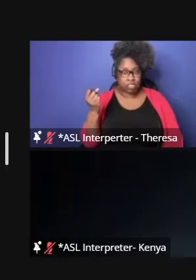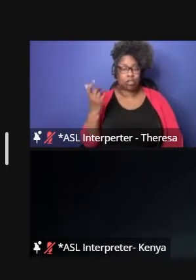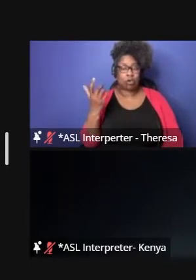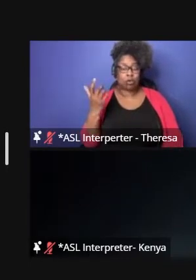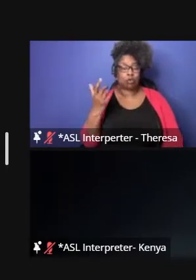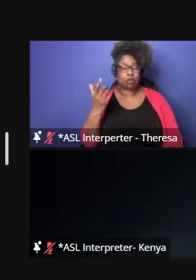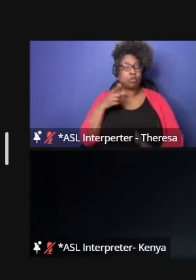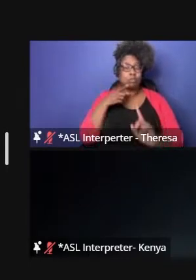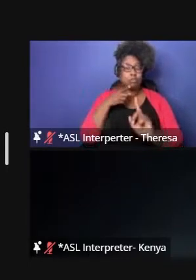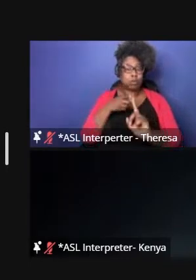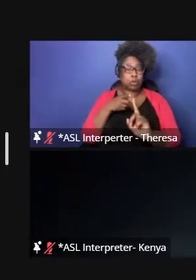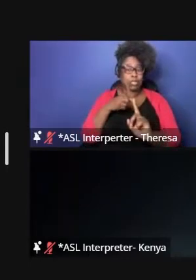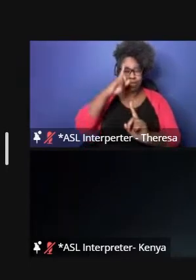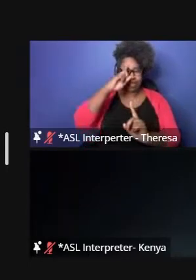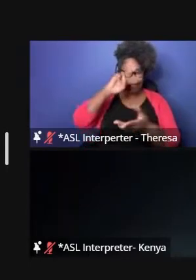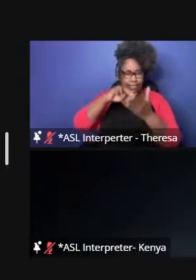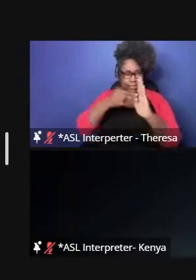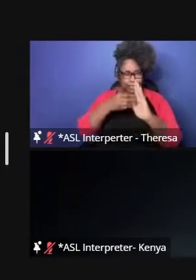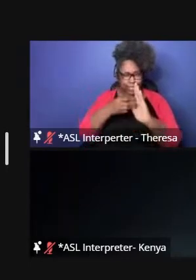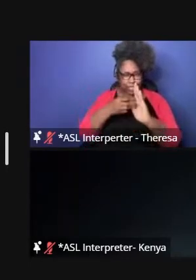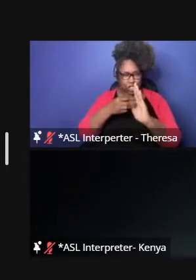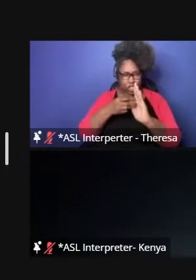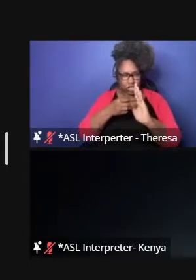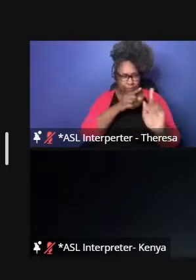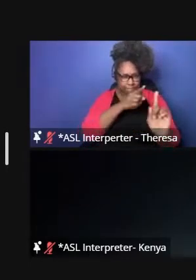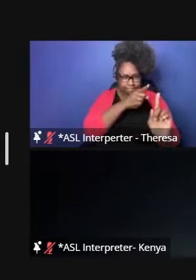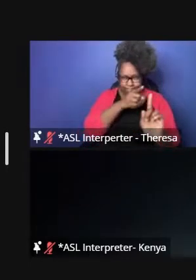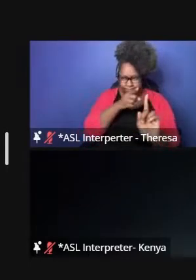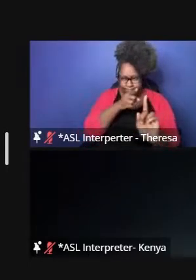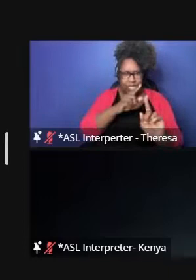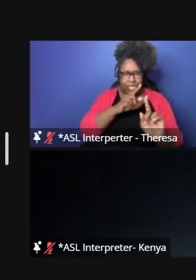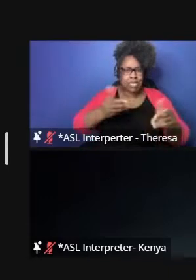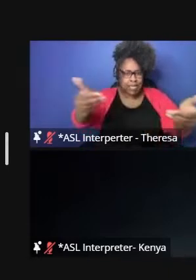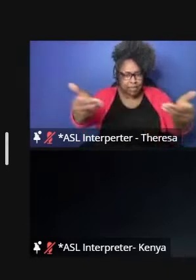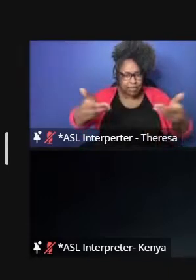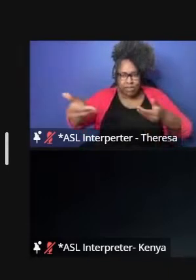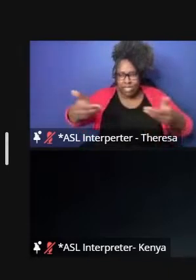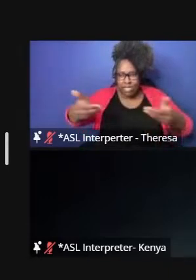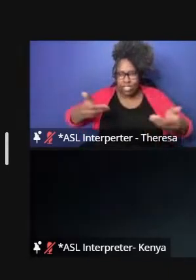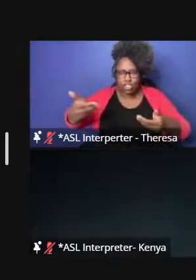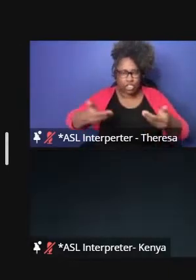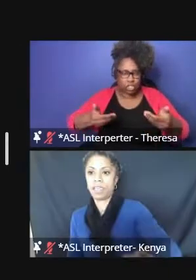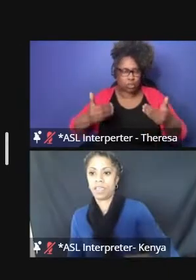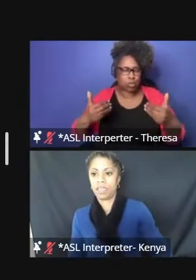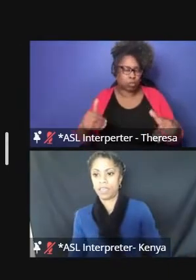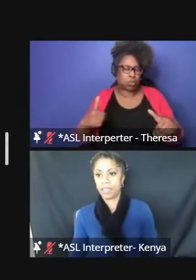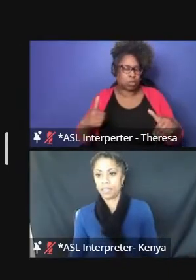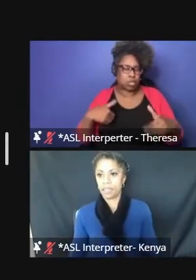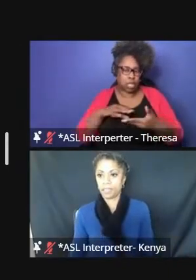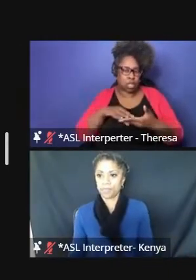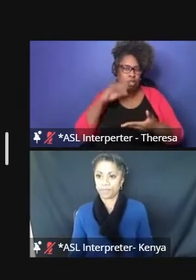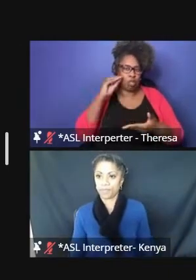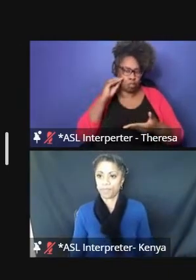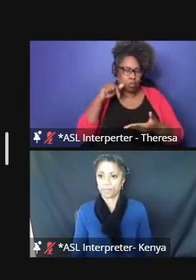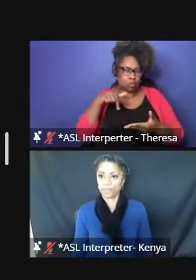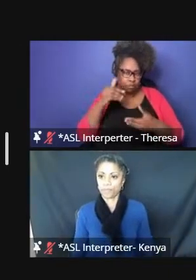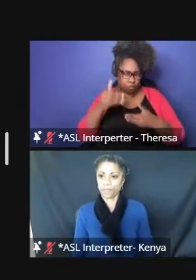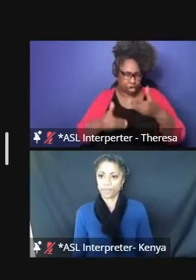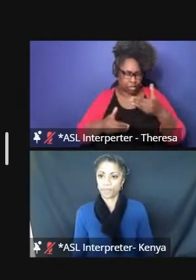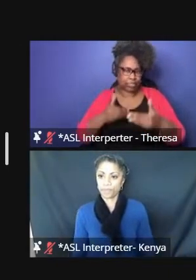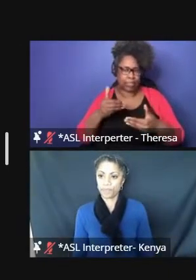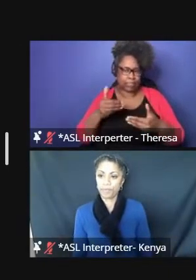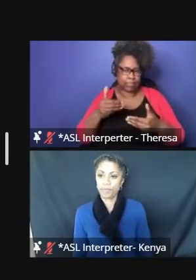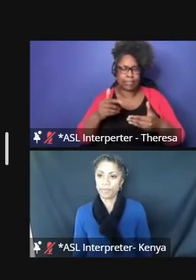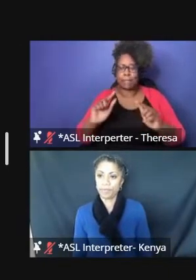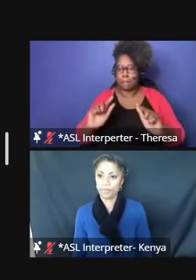intentional invitation. That was really a big thing that I learned through this process. If you look at the side